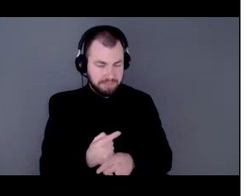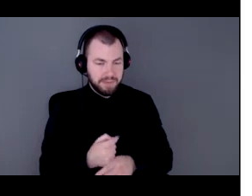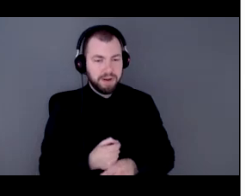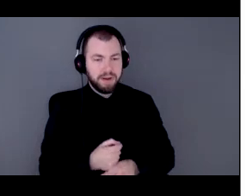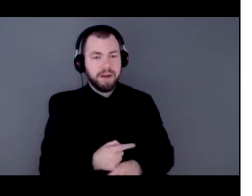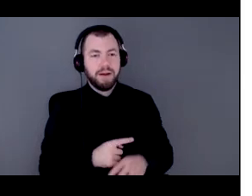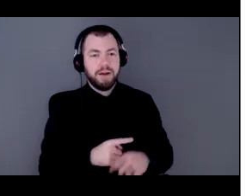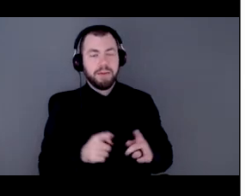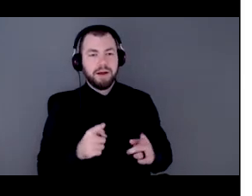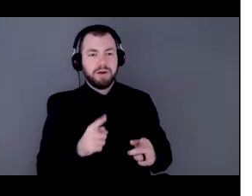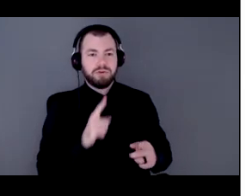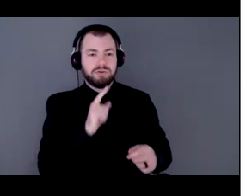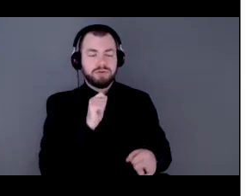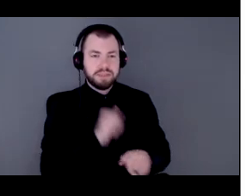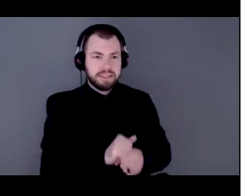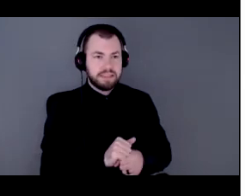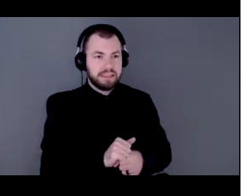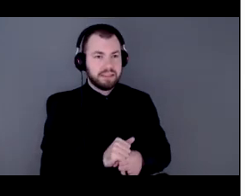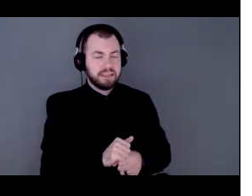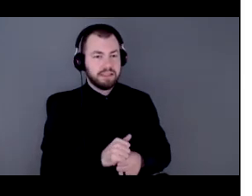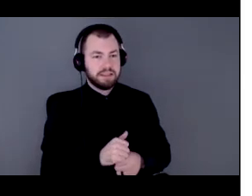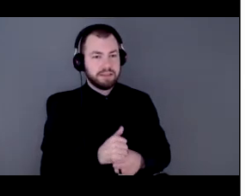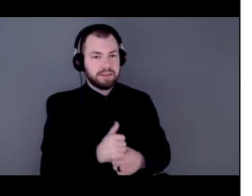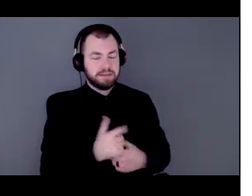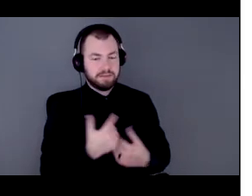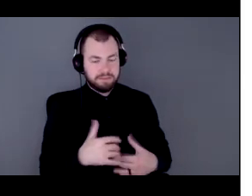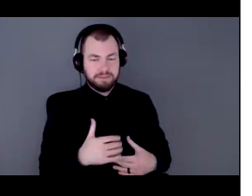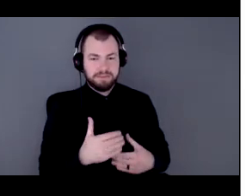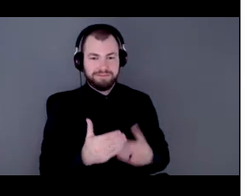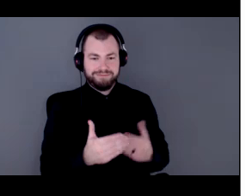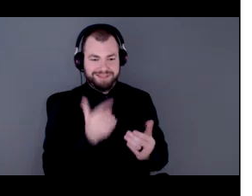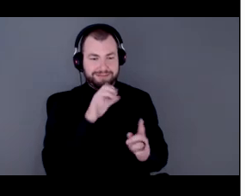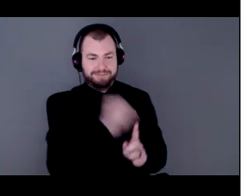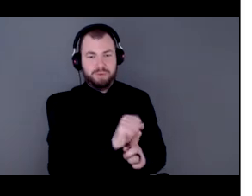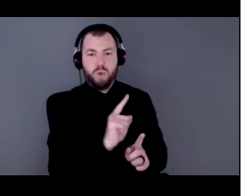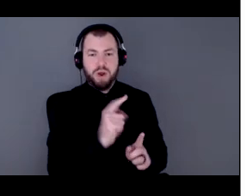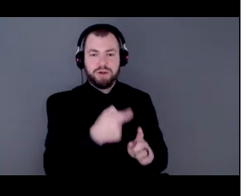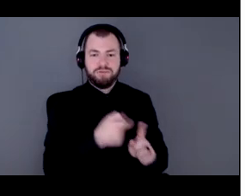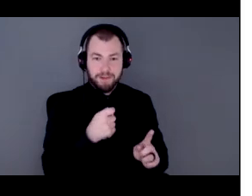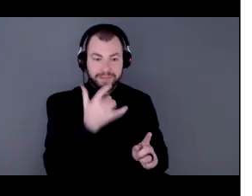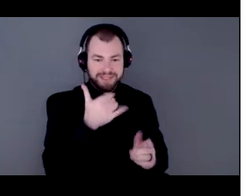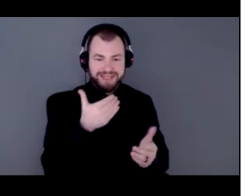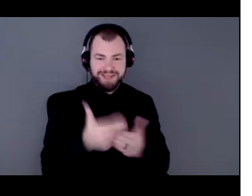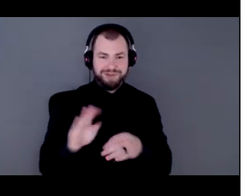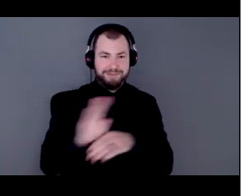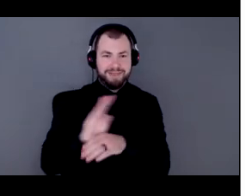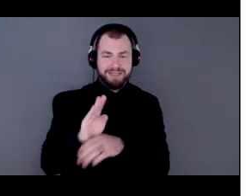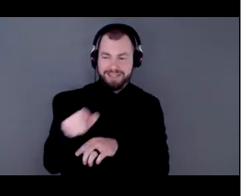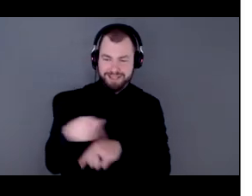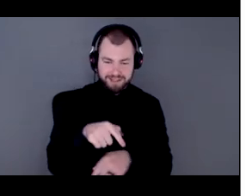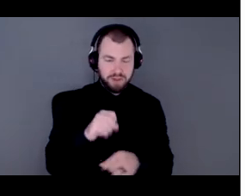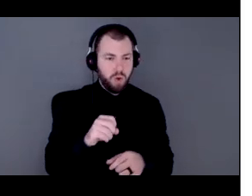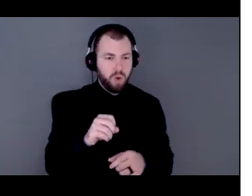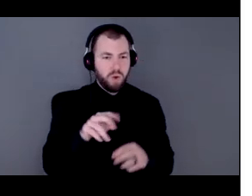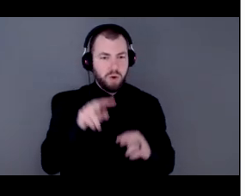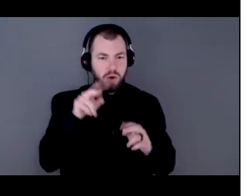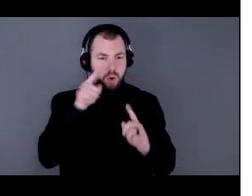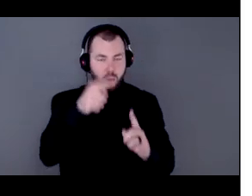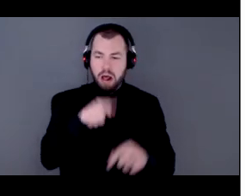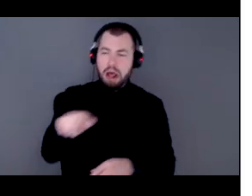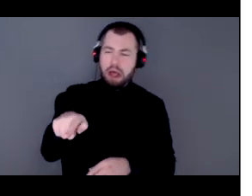really easy to know where these debris were coming from because they were near the businesses. And we're not here to point fingers at businesses. We just want to